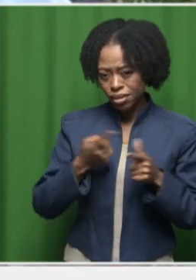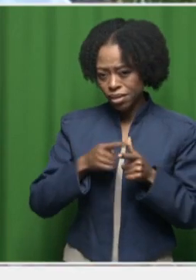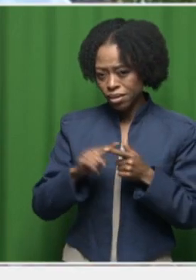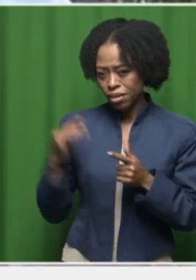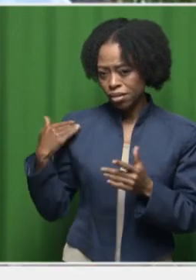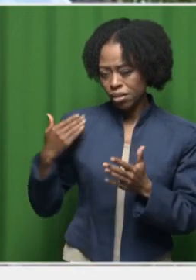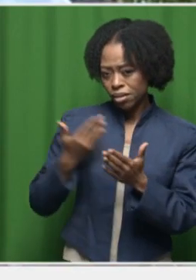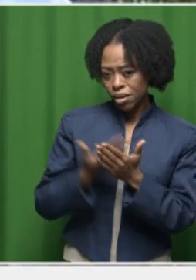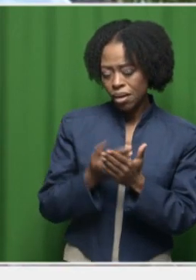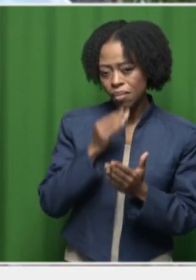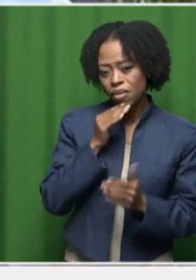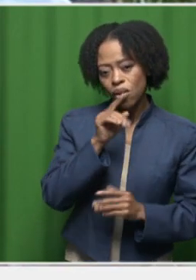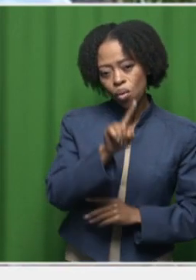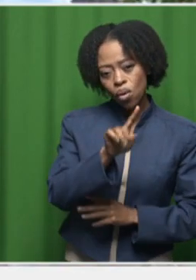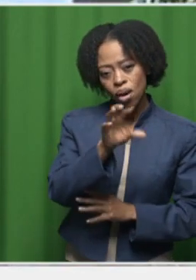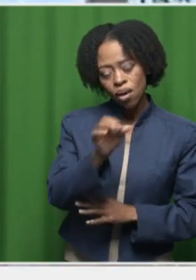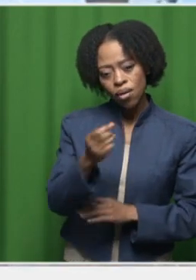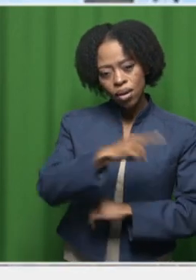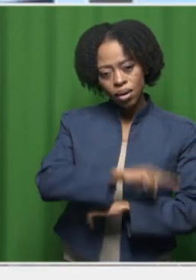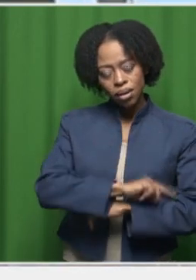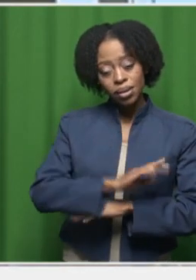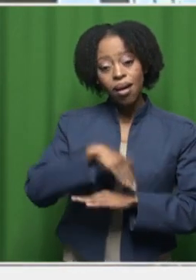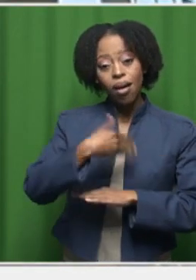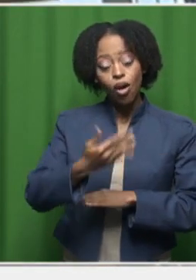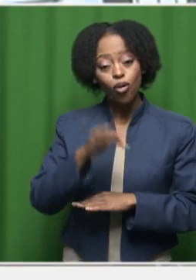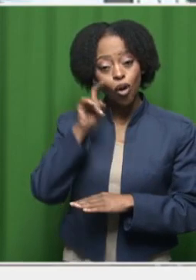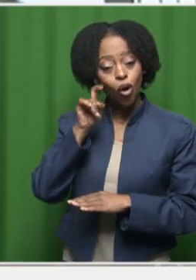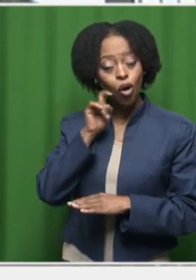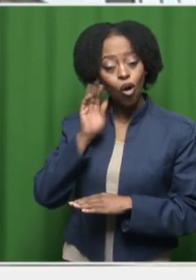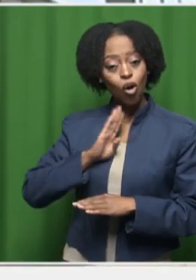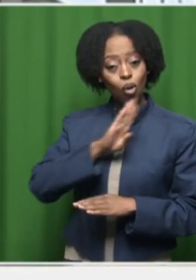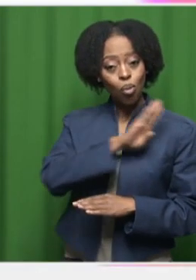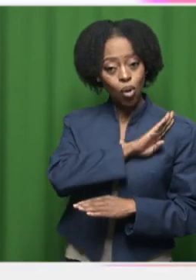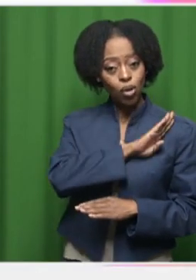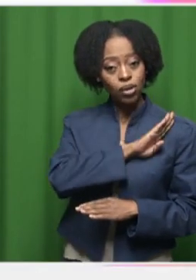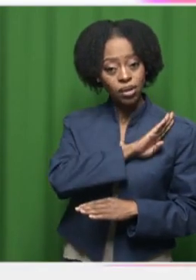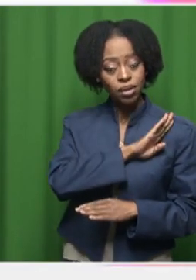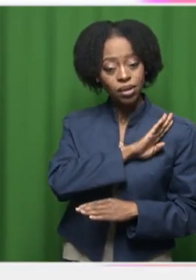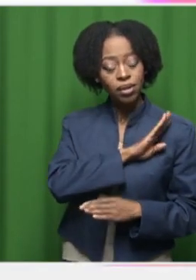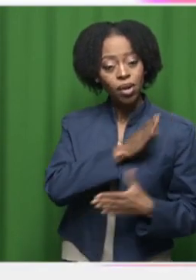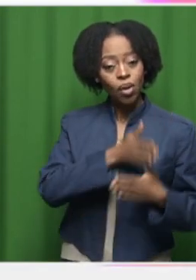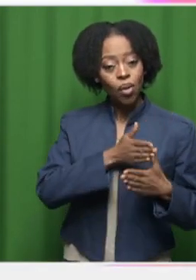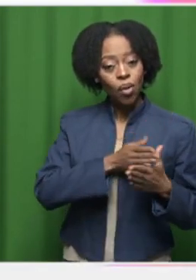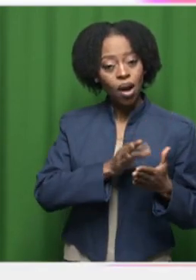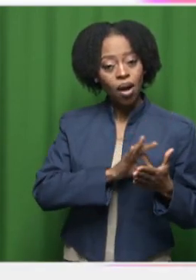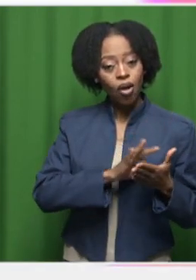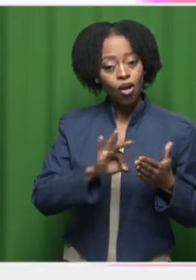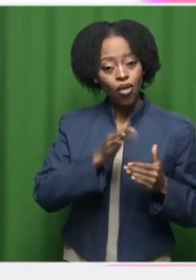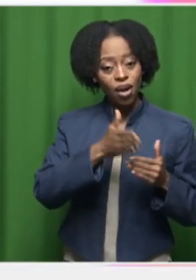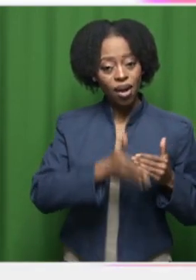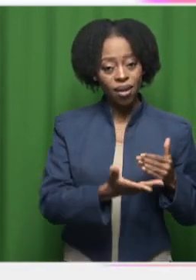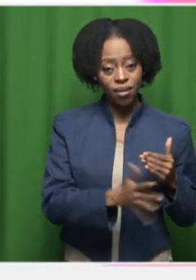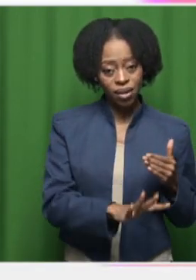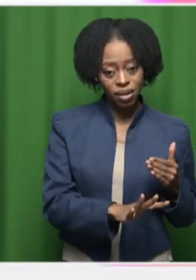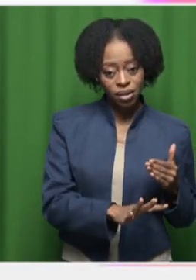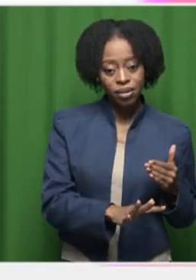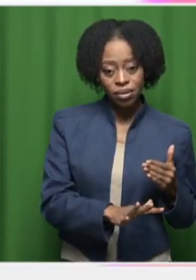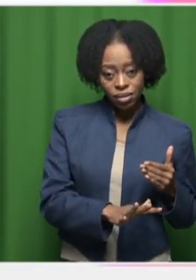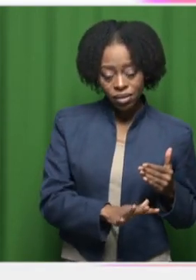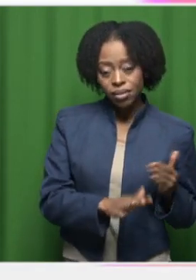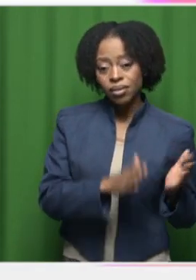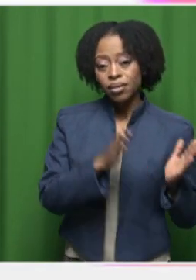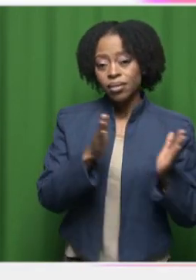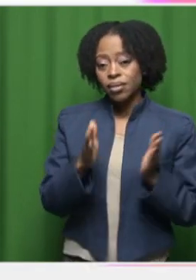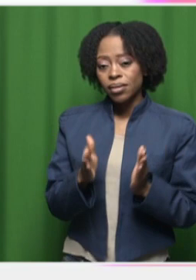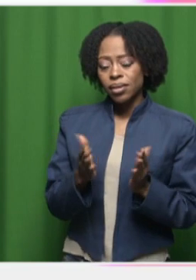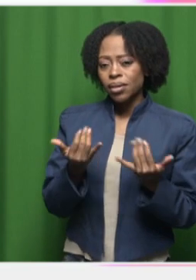almost 150 days now after the expiry of the initial board's sort of tenure. There hasn't been a board. I'm trying to understand